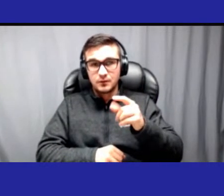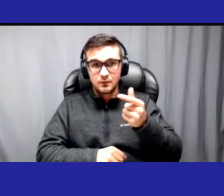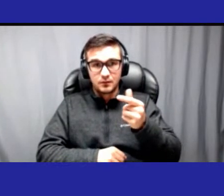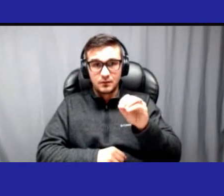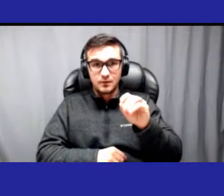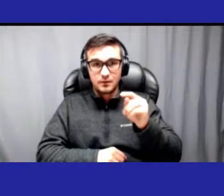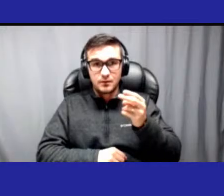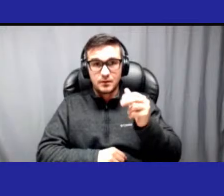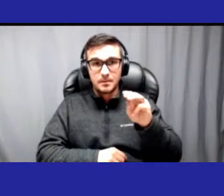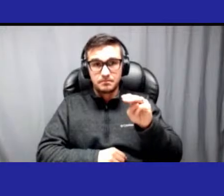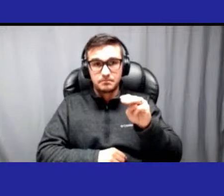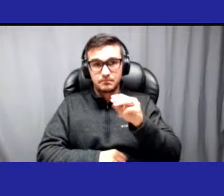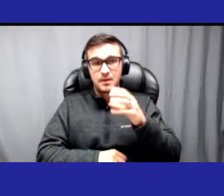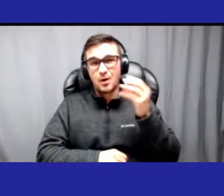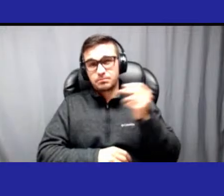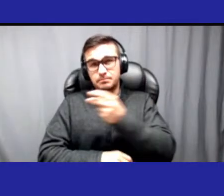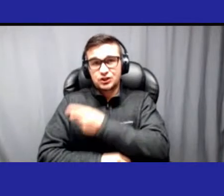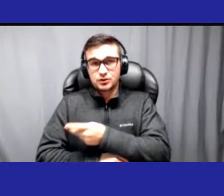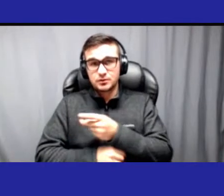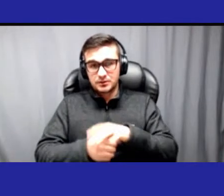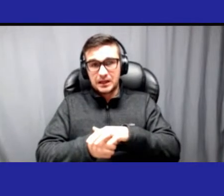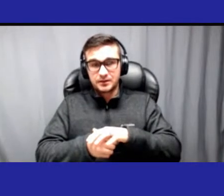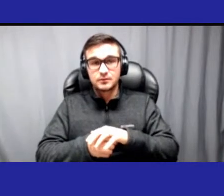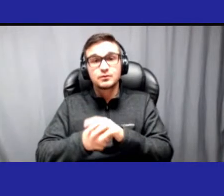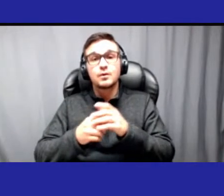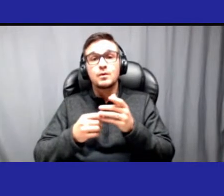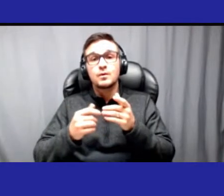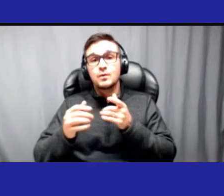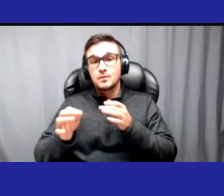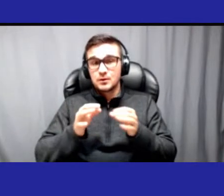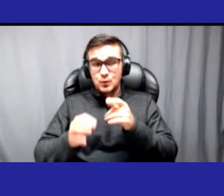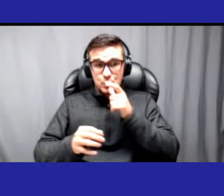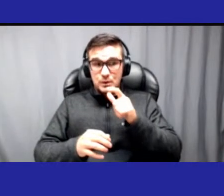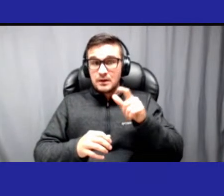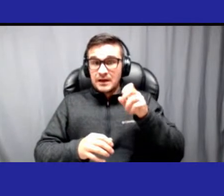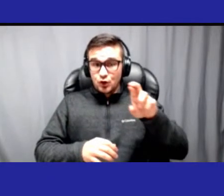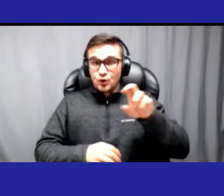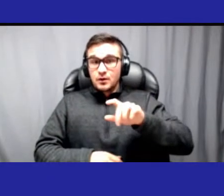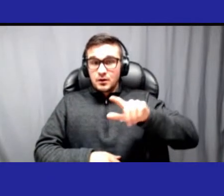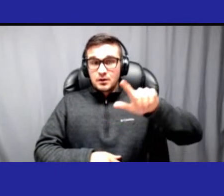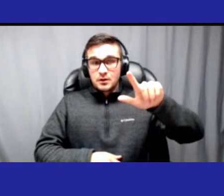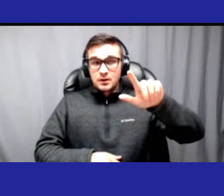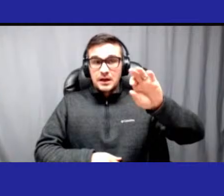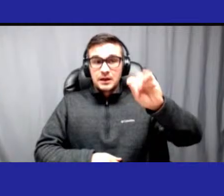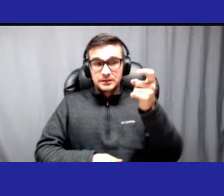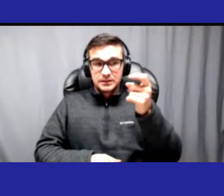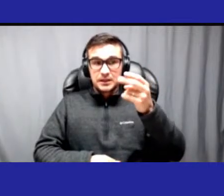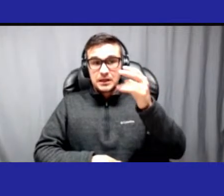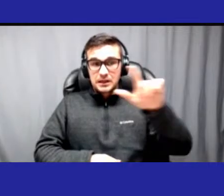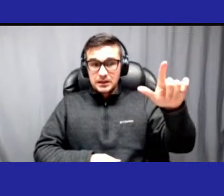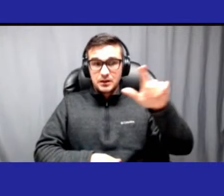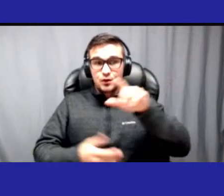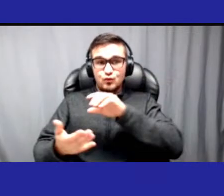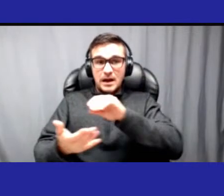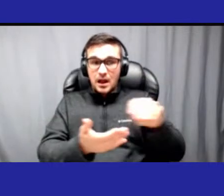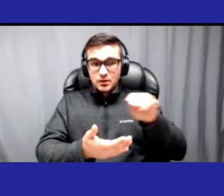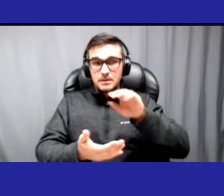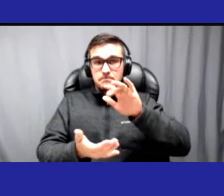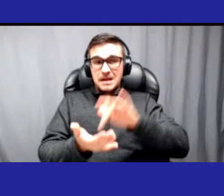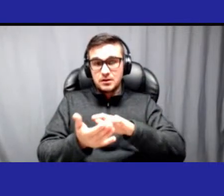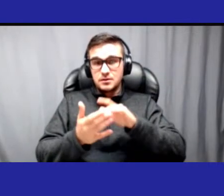So for background, the current vendor is Lenox Hill Radiology and Medical Imaging Associates. It's a RadNet-affiliated imaging